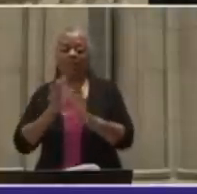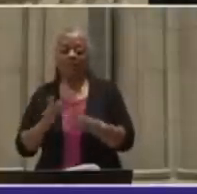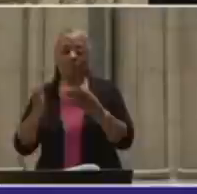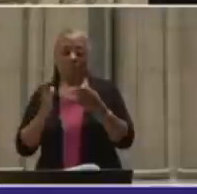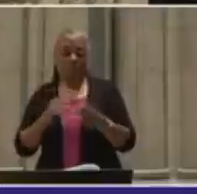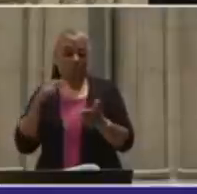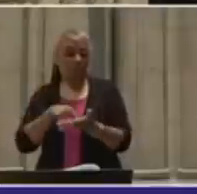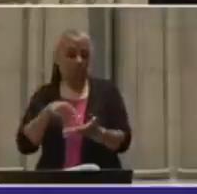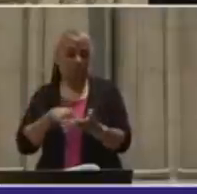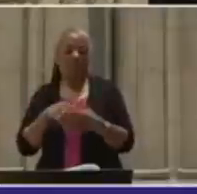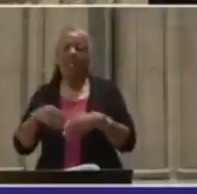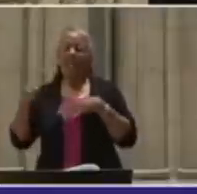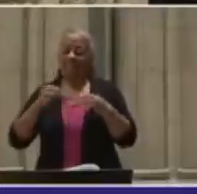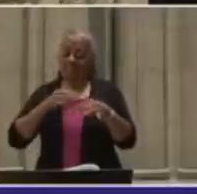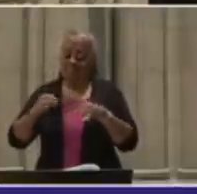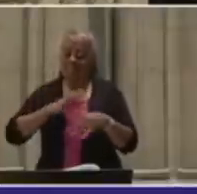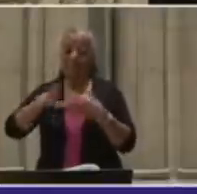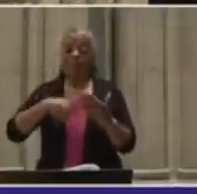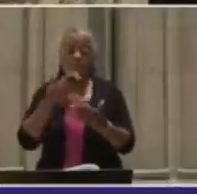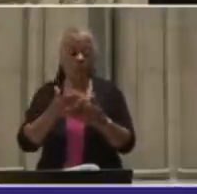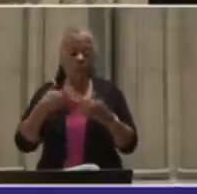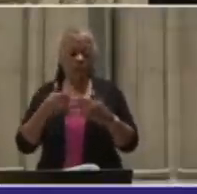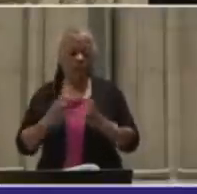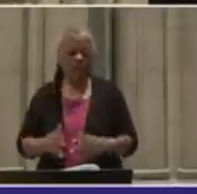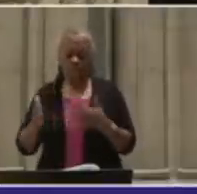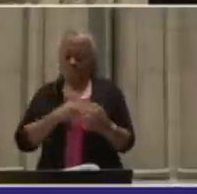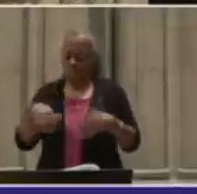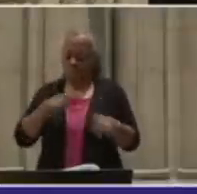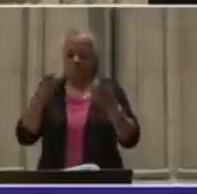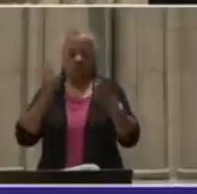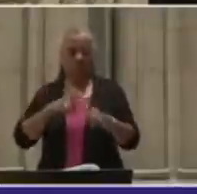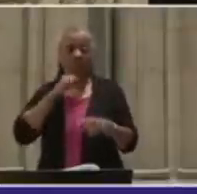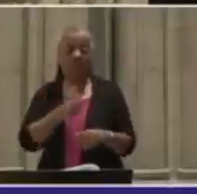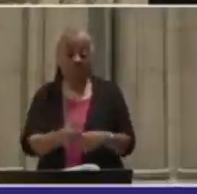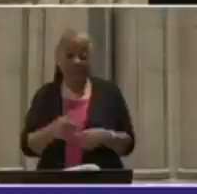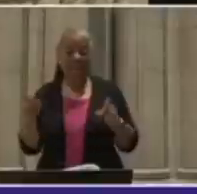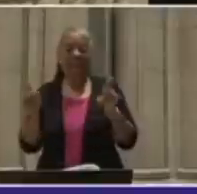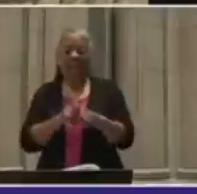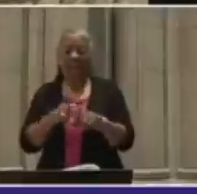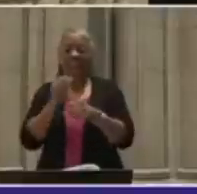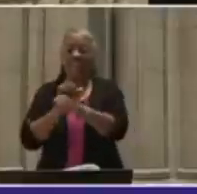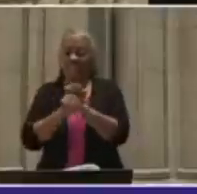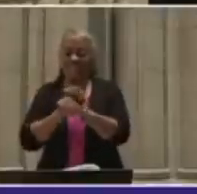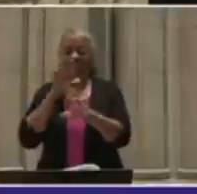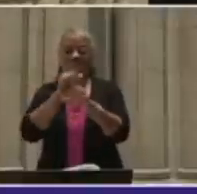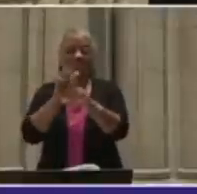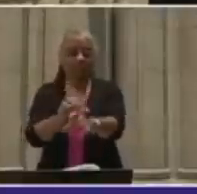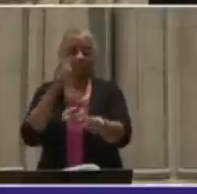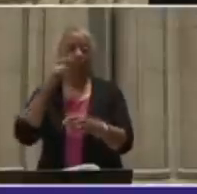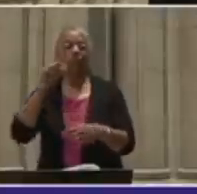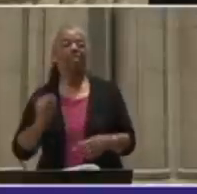may do, defining all Americans, whether you agreed with it or not, as slave catchers for the